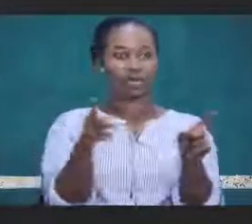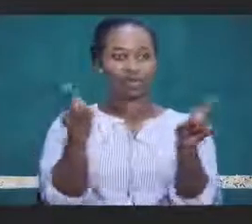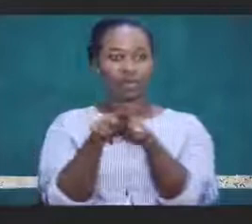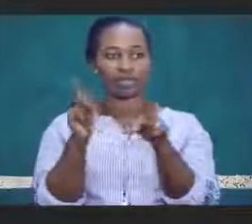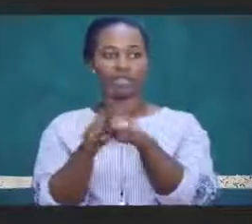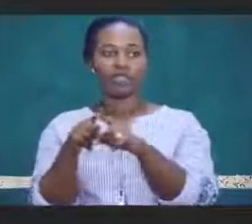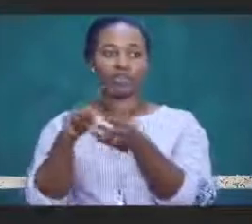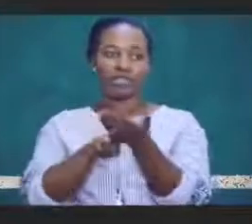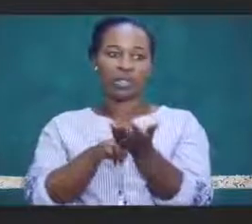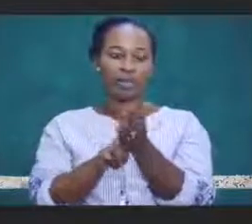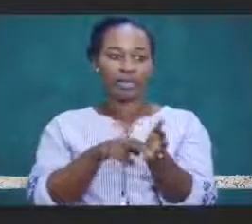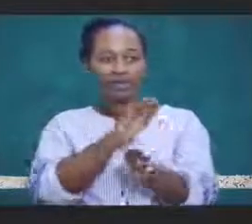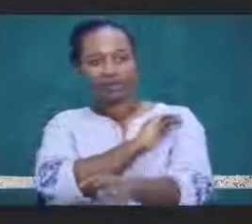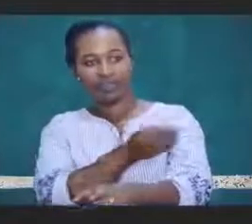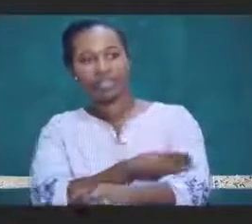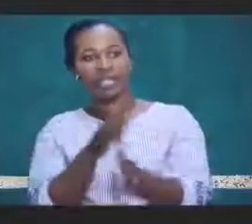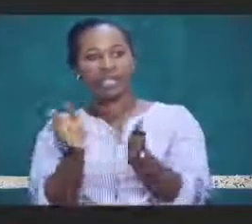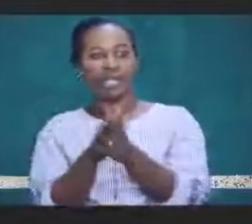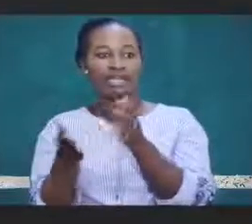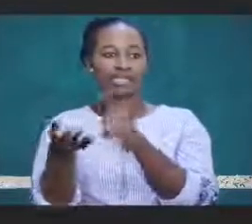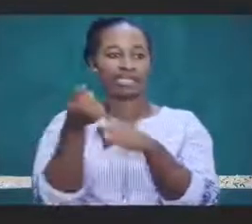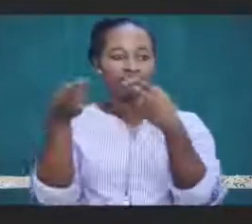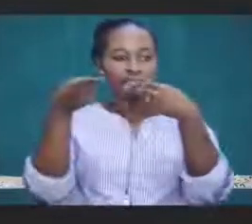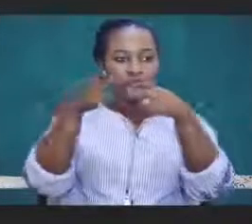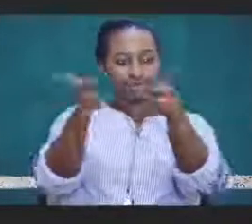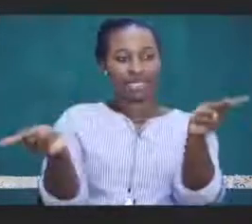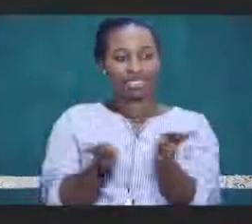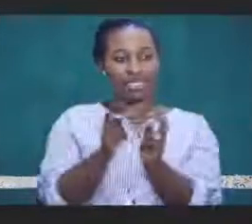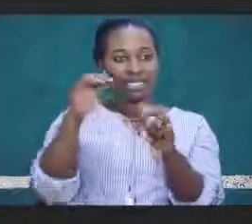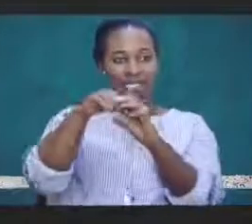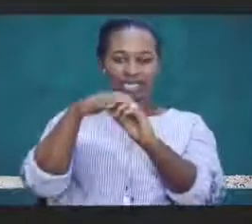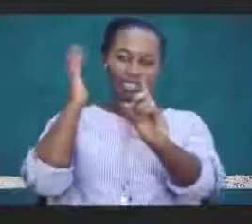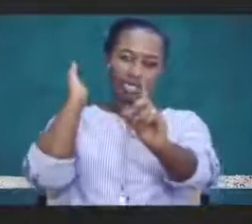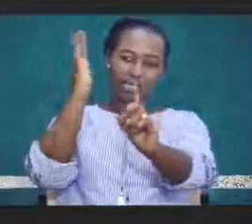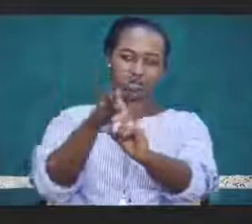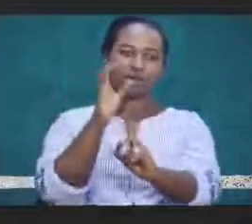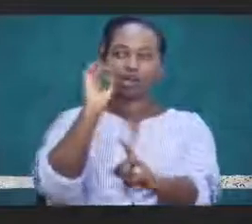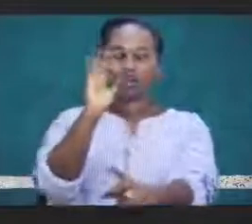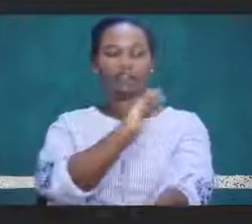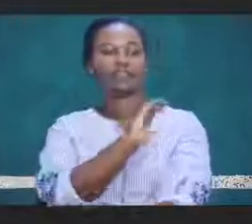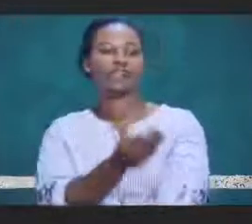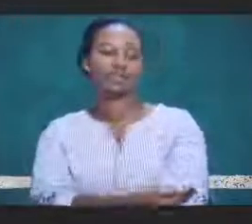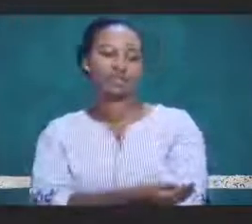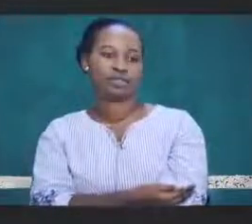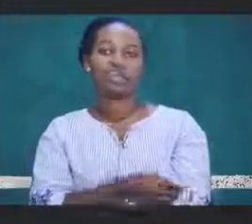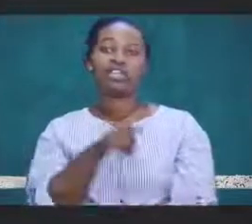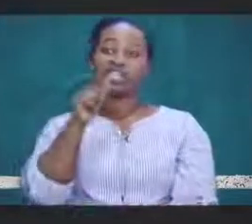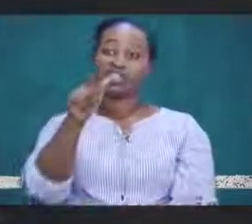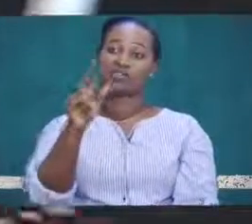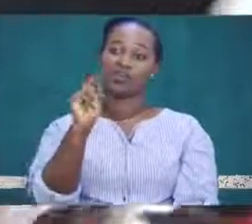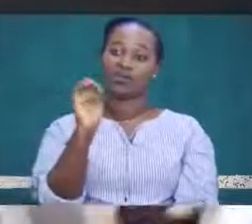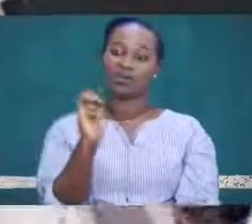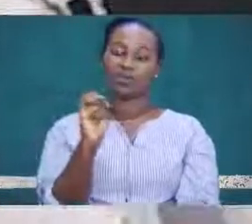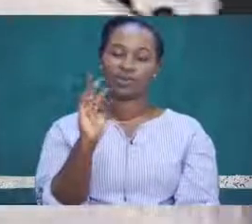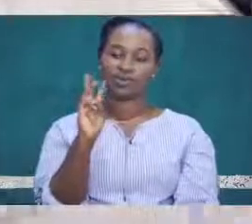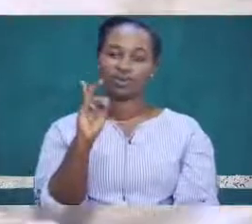it takes place in the direction of the what? Of the force. That is what Newton's second law of motion tells